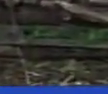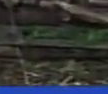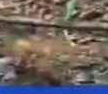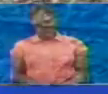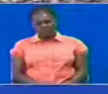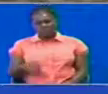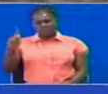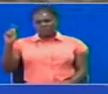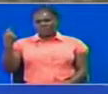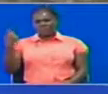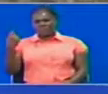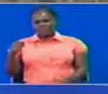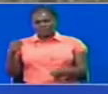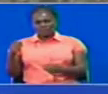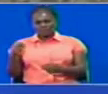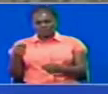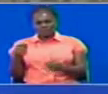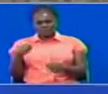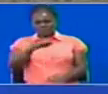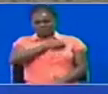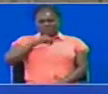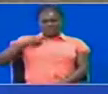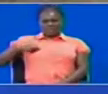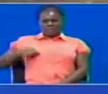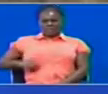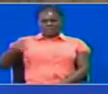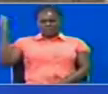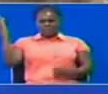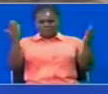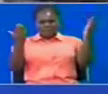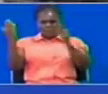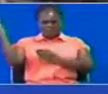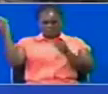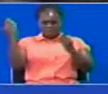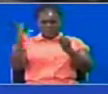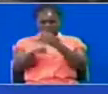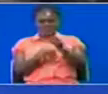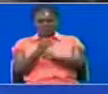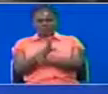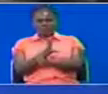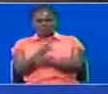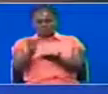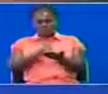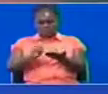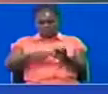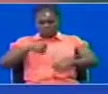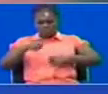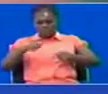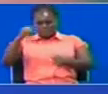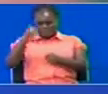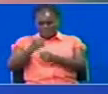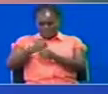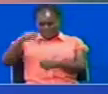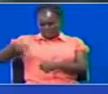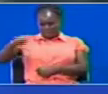Contemporary Kenyan take on a decade-old Chinese cult classic. The karate movie, scripted, acted, made in Kenya.